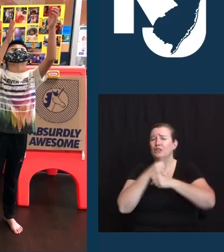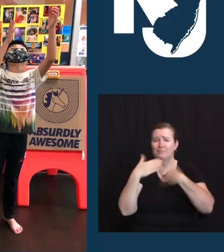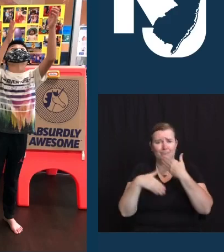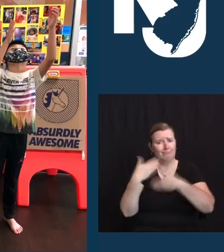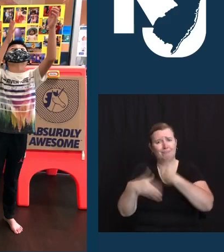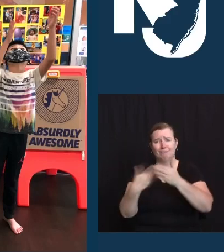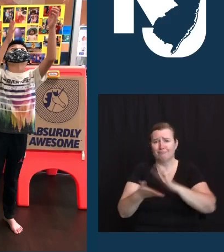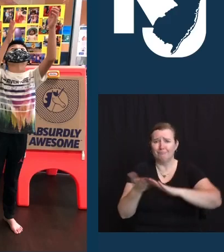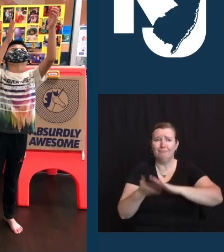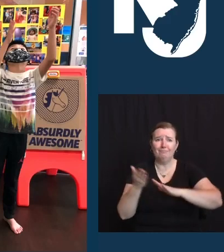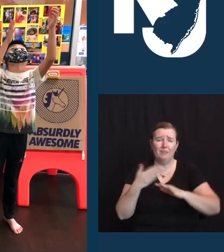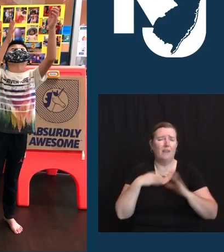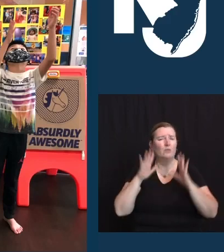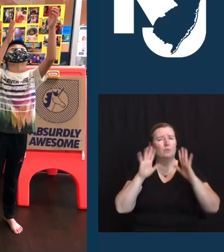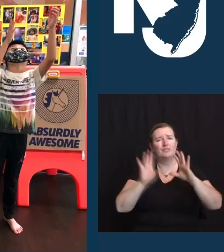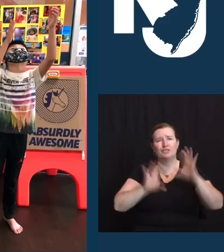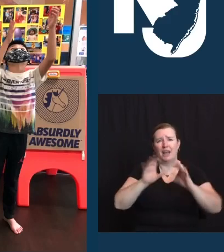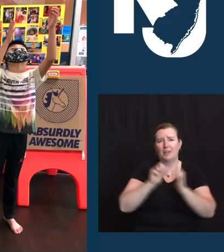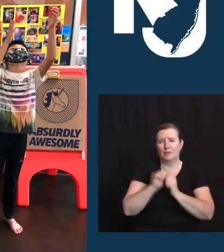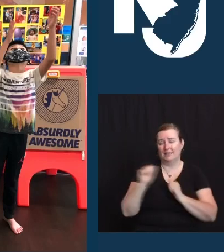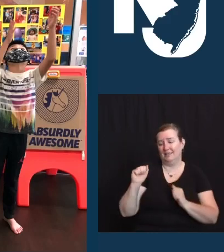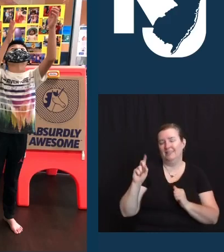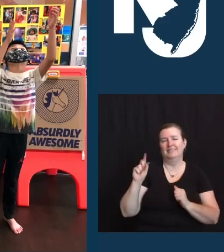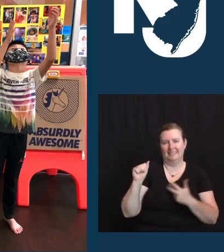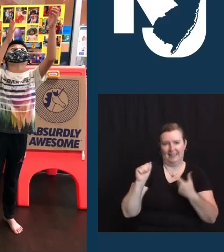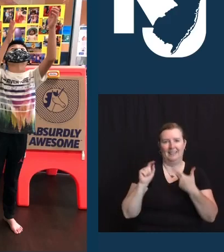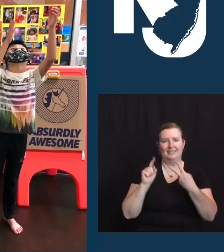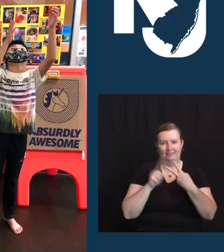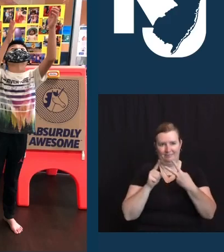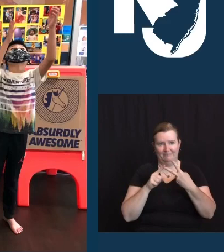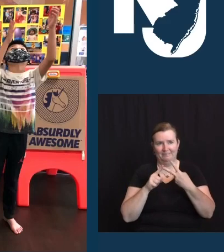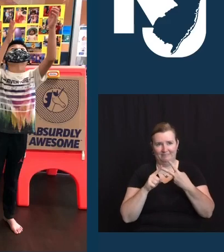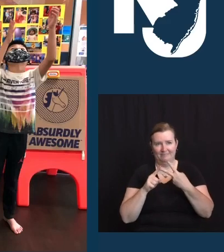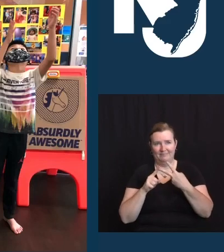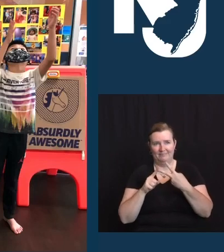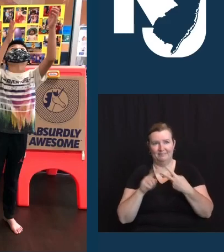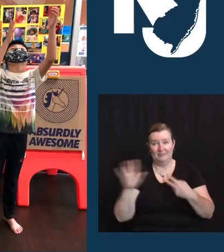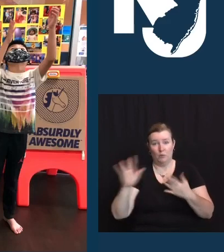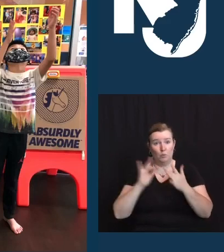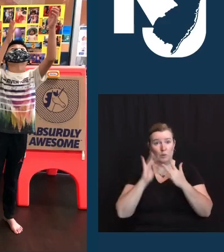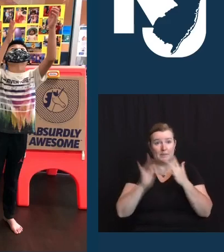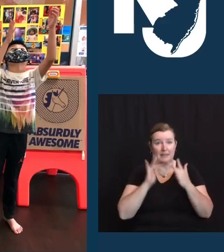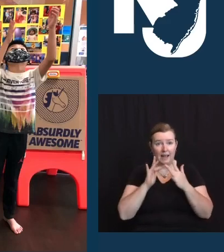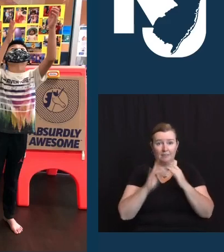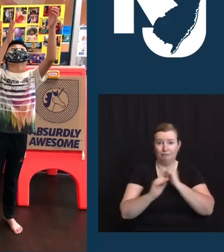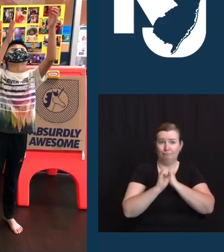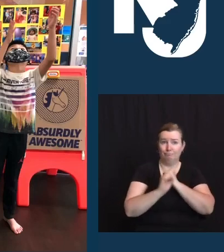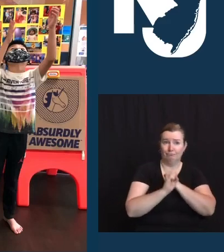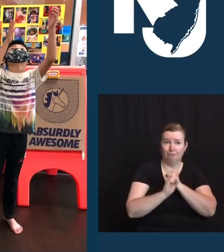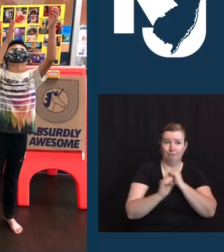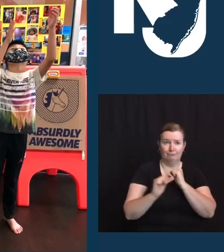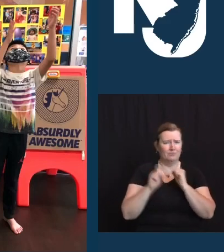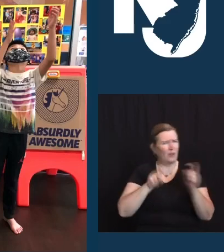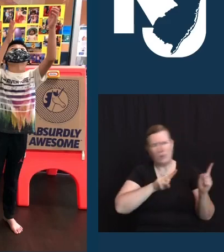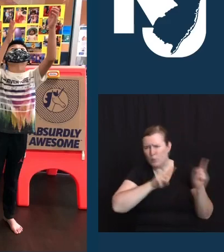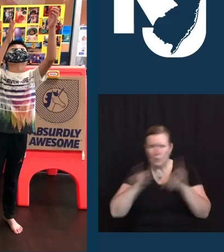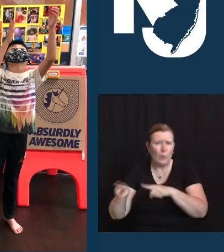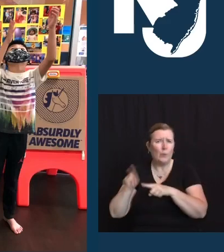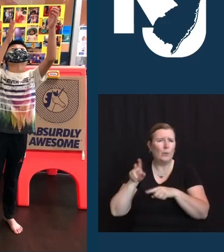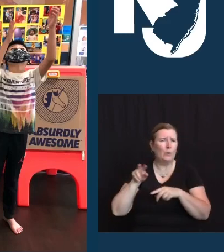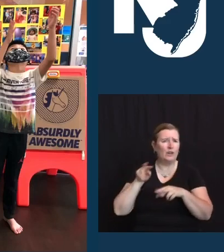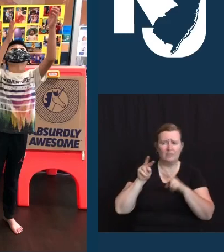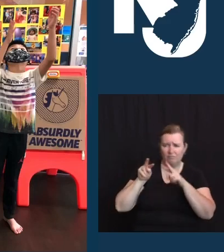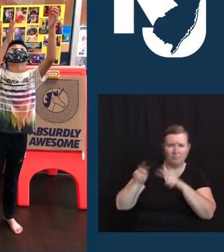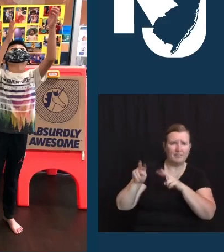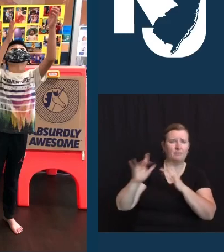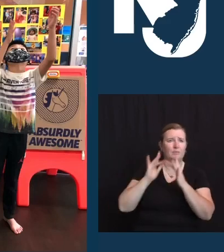conversation with Ada on Monday, and I asked her permission if we could throw their website out there. Check it out yourself. Go by, give her a visit, give them some business.